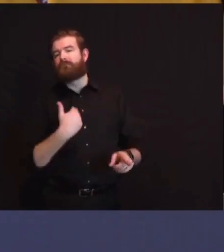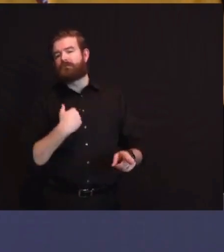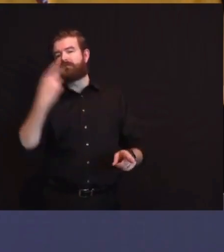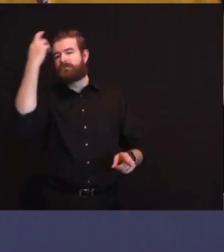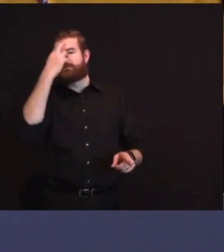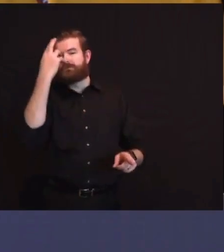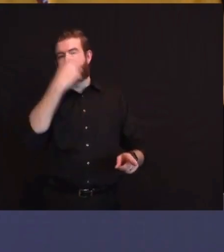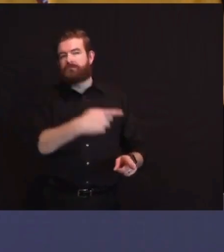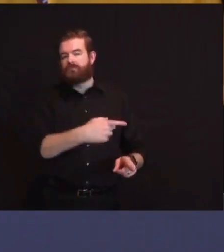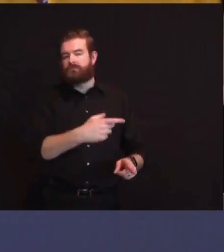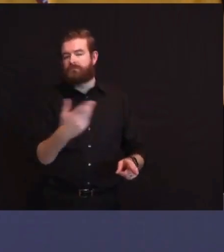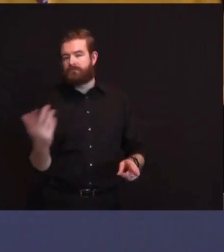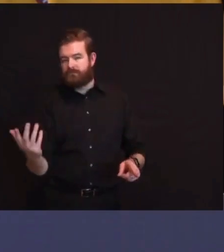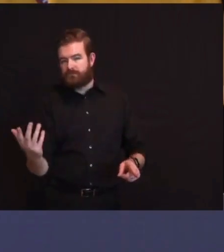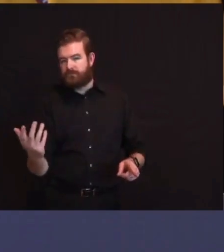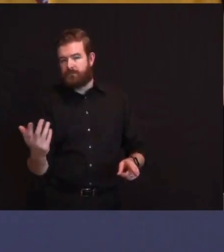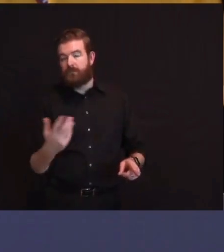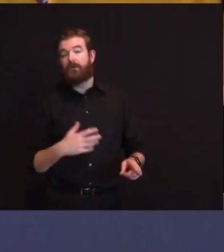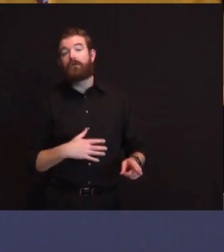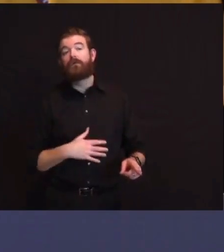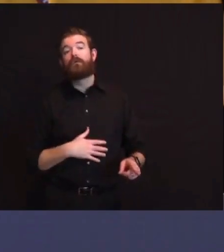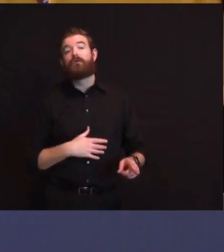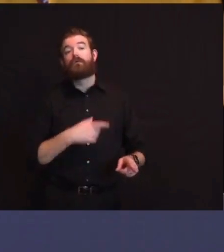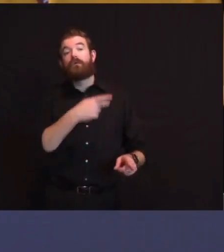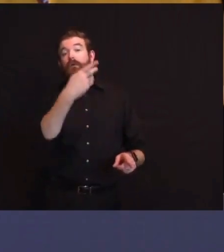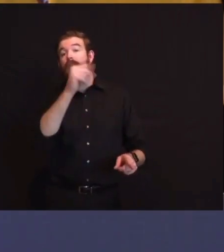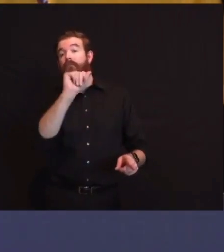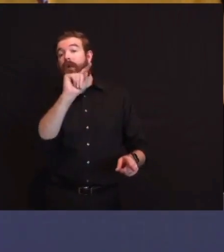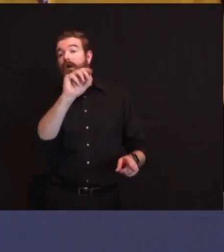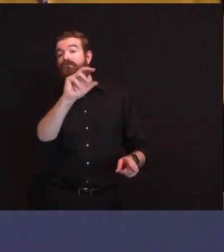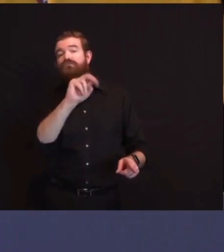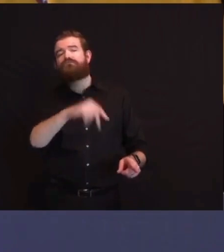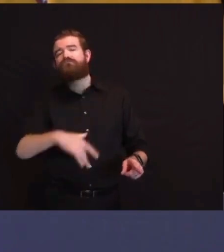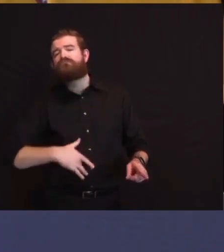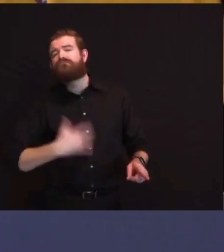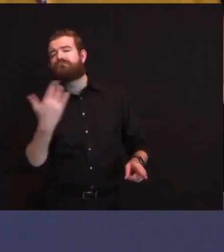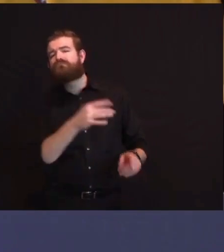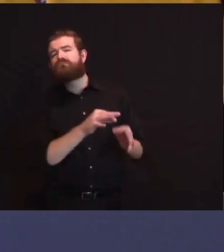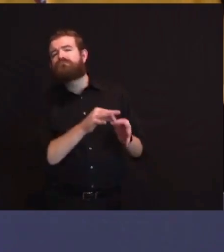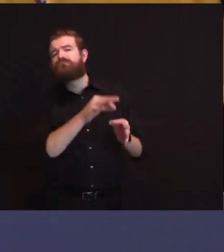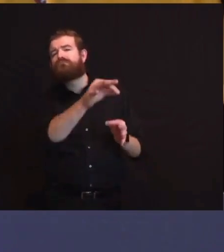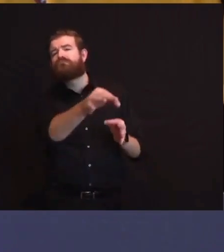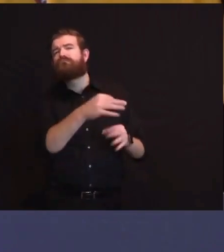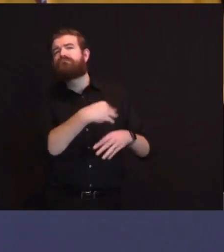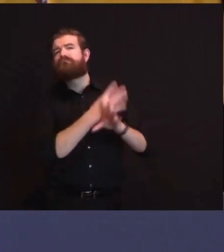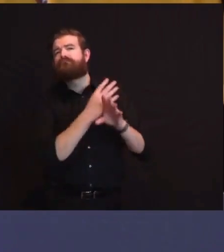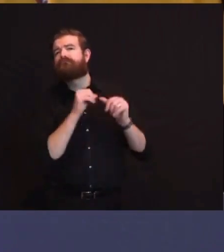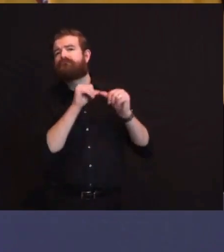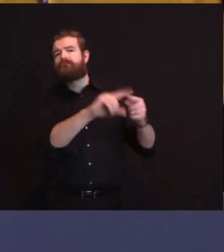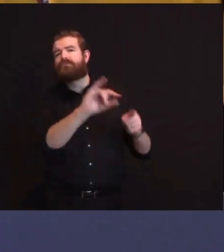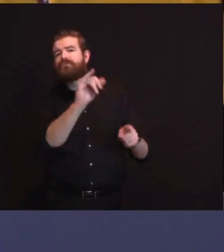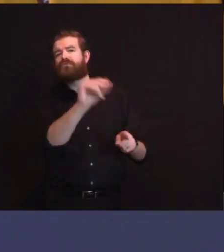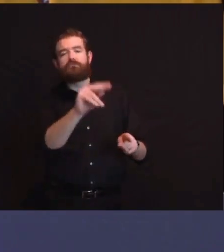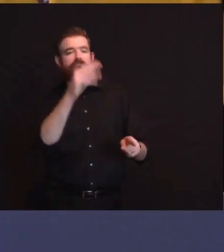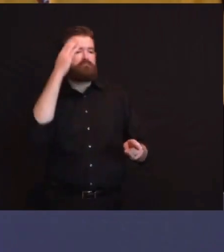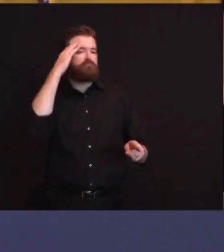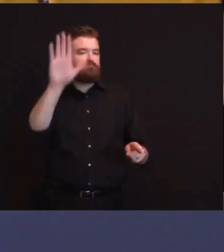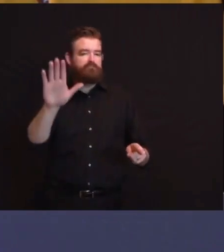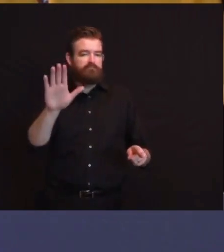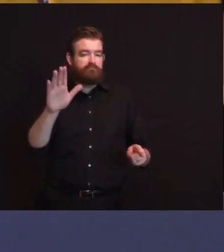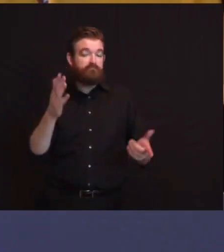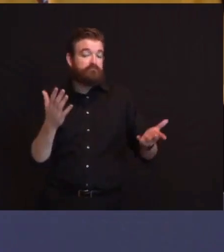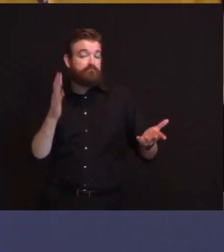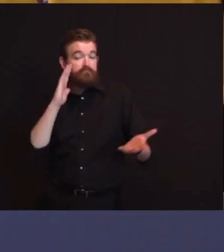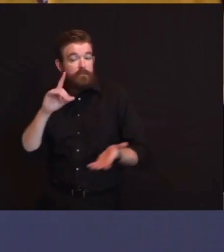specific, and so if I having looked at that and reconsider that, I may come back to you, or we may come back to you. But if, for instance, it was